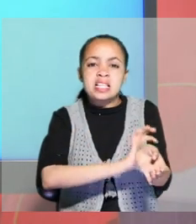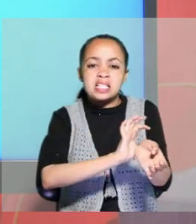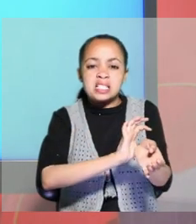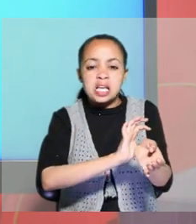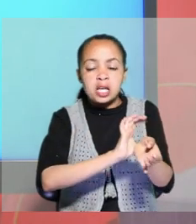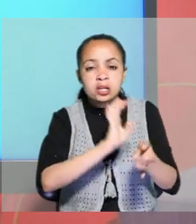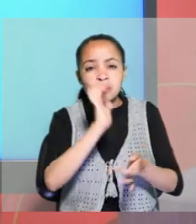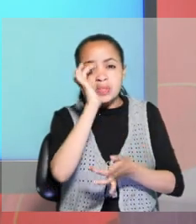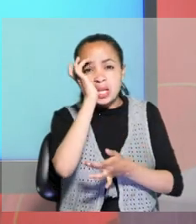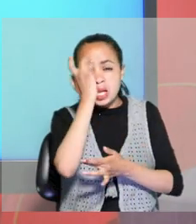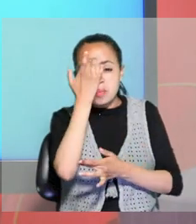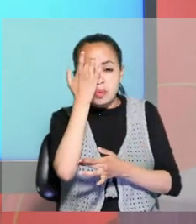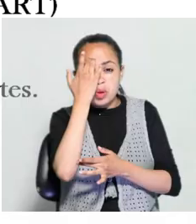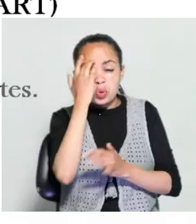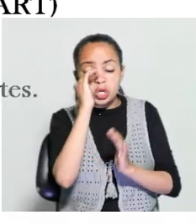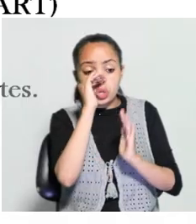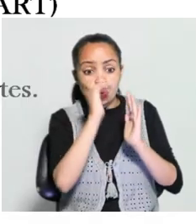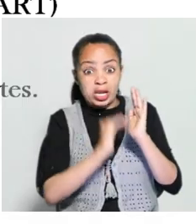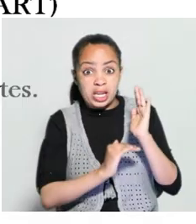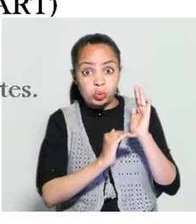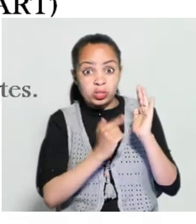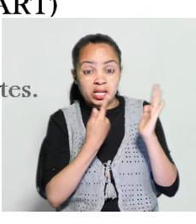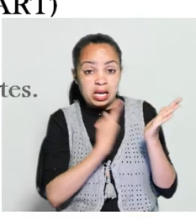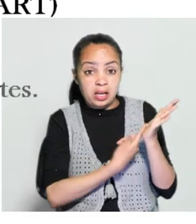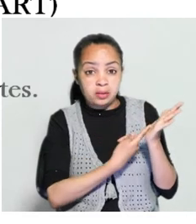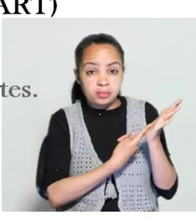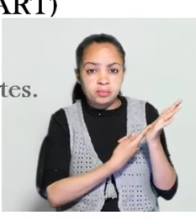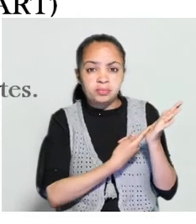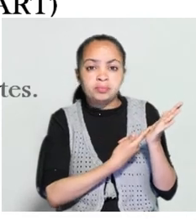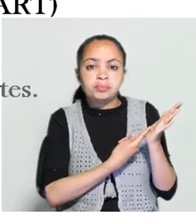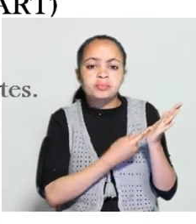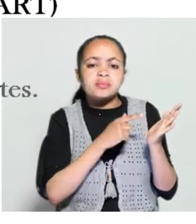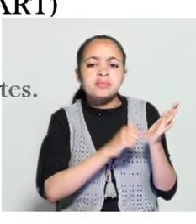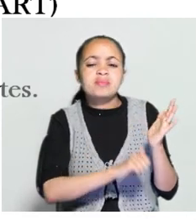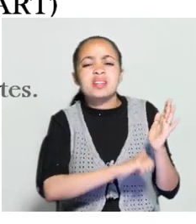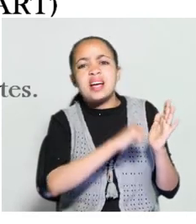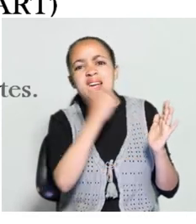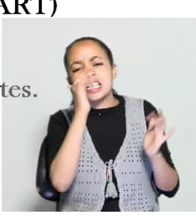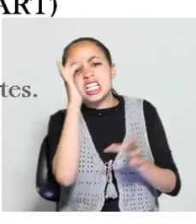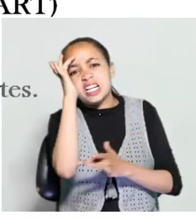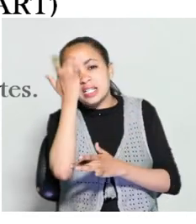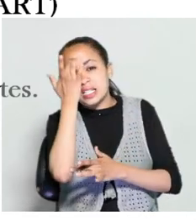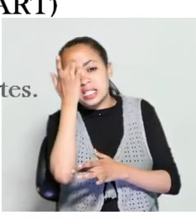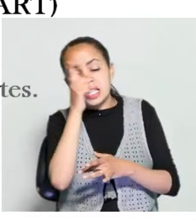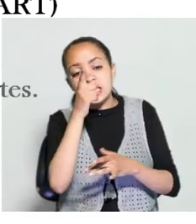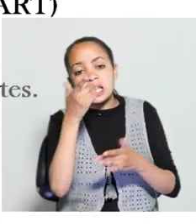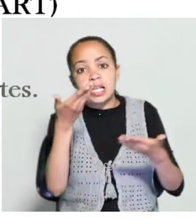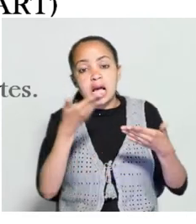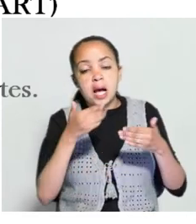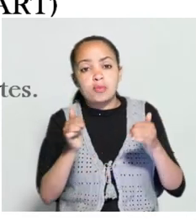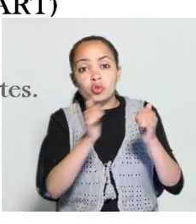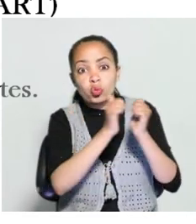immunity forming become reduced here, there is another disease that